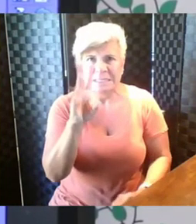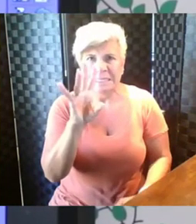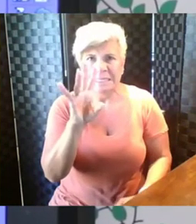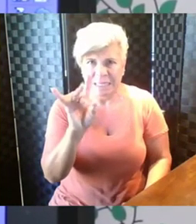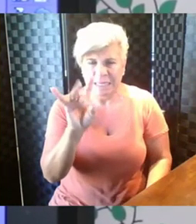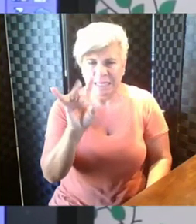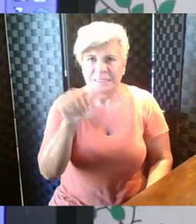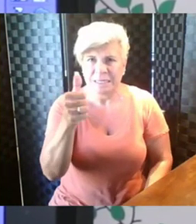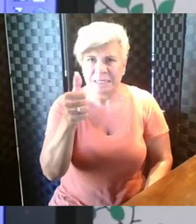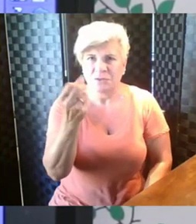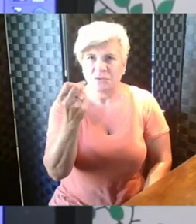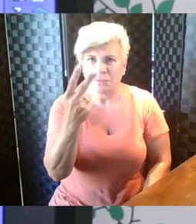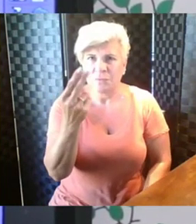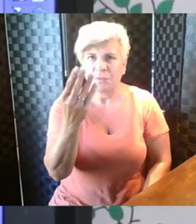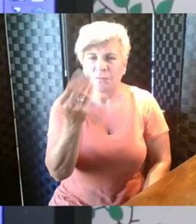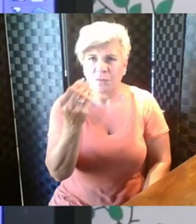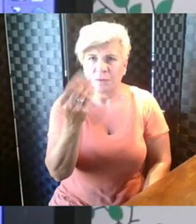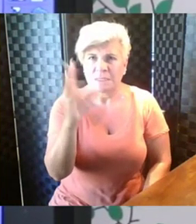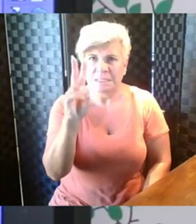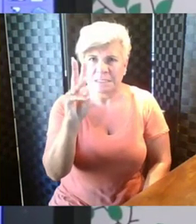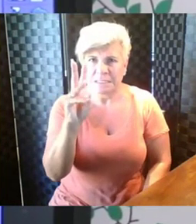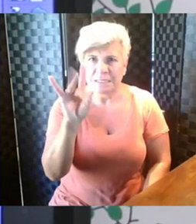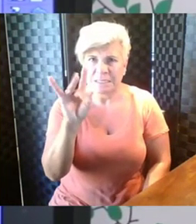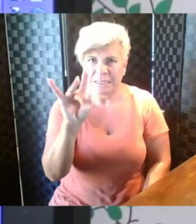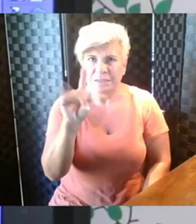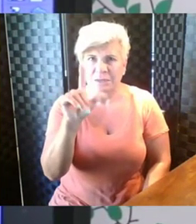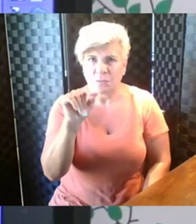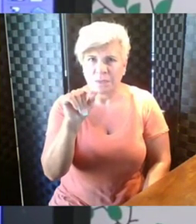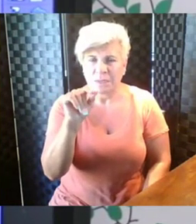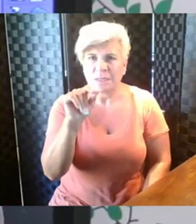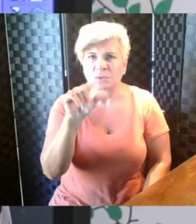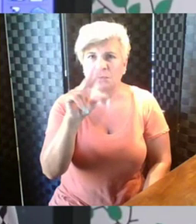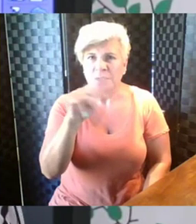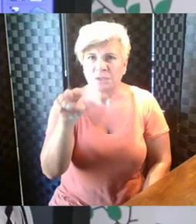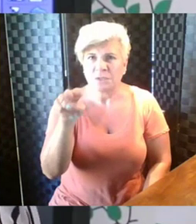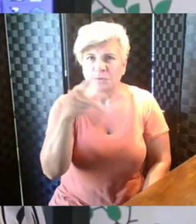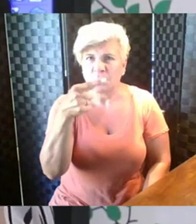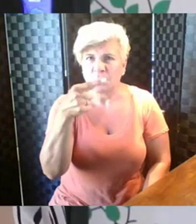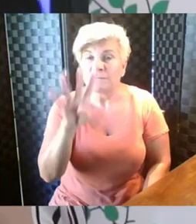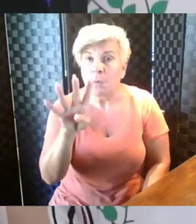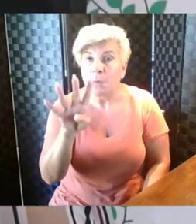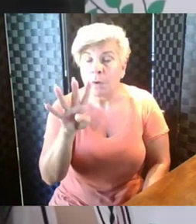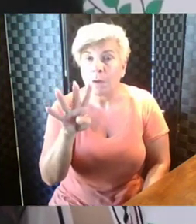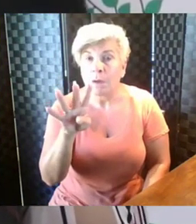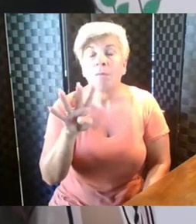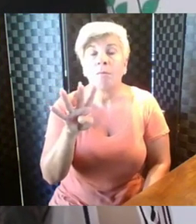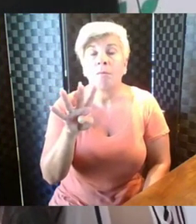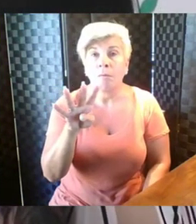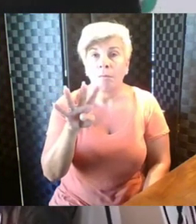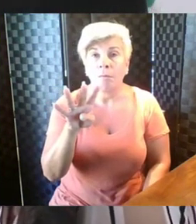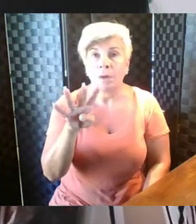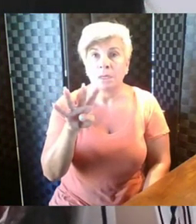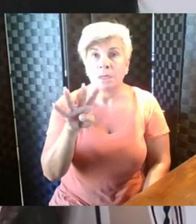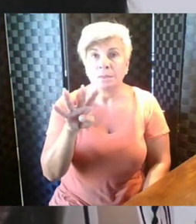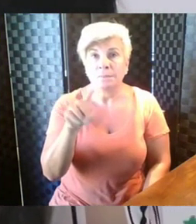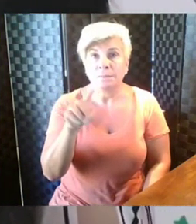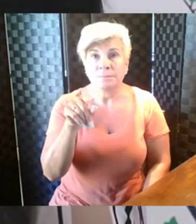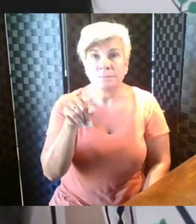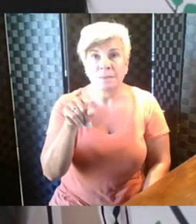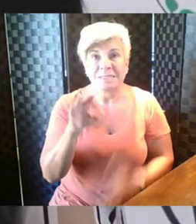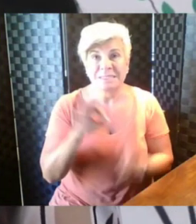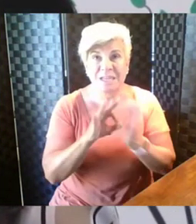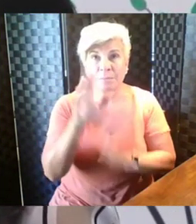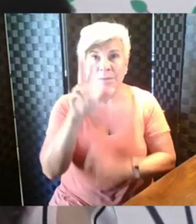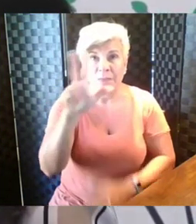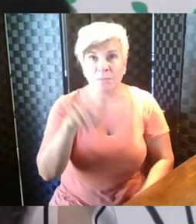6, 8, 10, 12, 14, 16, 18, 20, 22, 24. And this one, if I